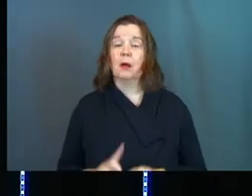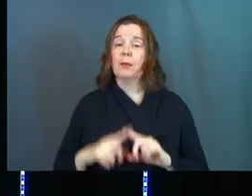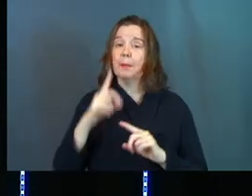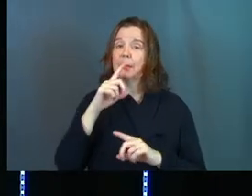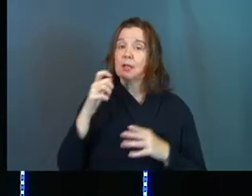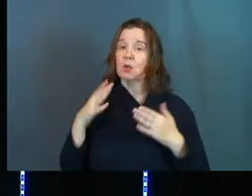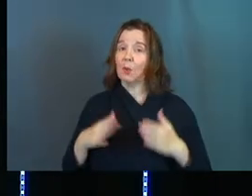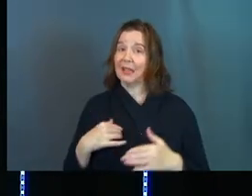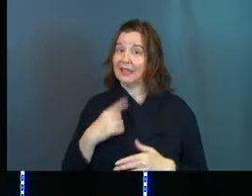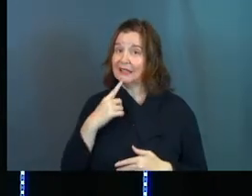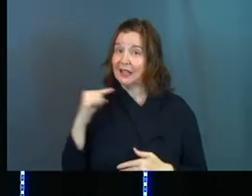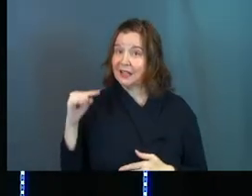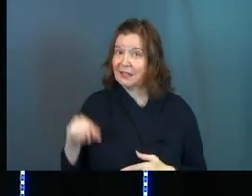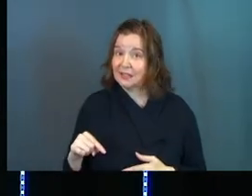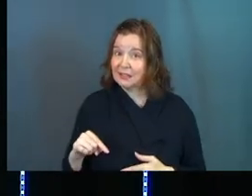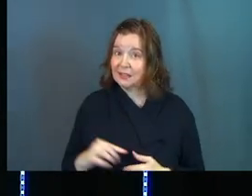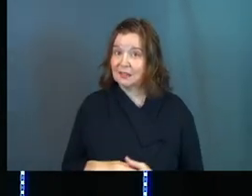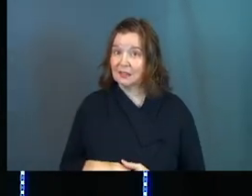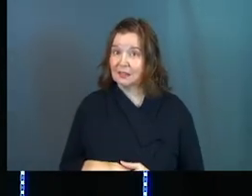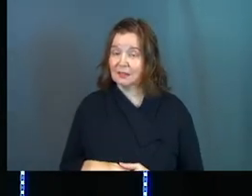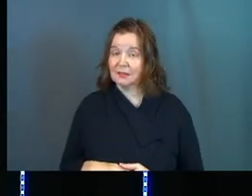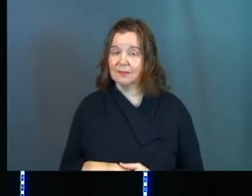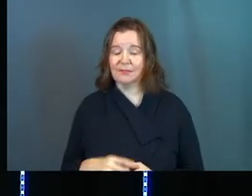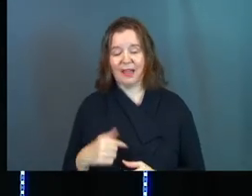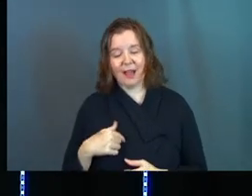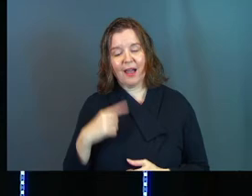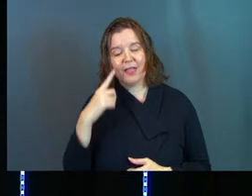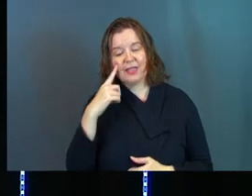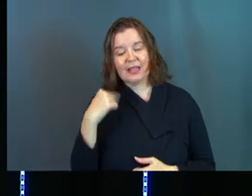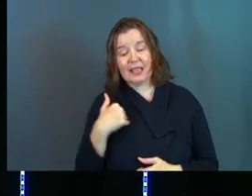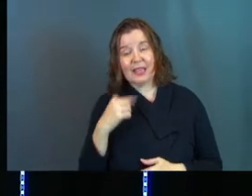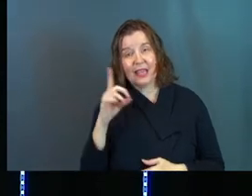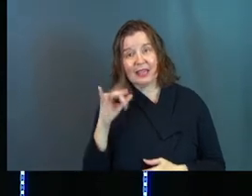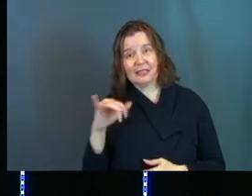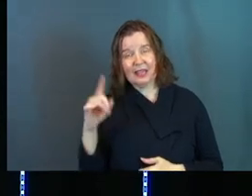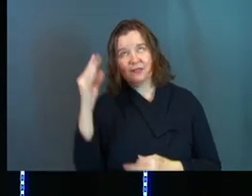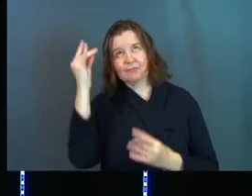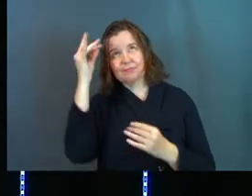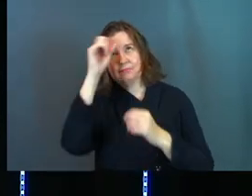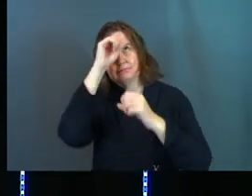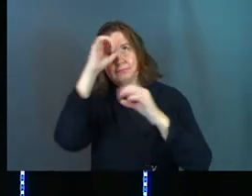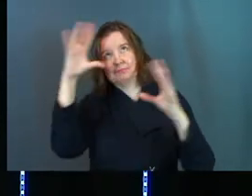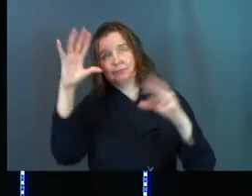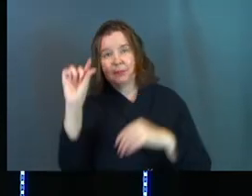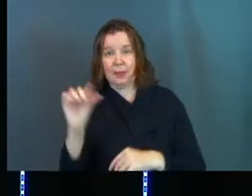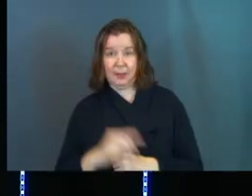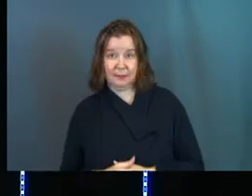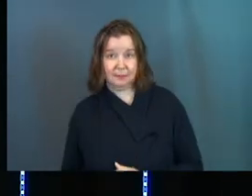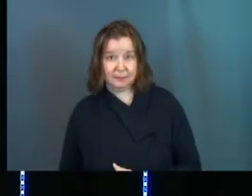But because of the way that he says this, I kind of think he had David on his mind a bit.